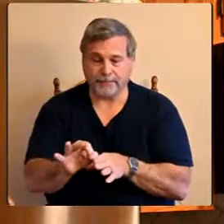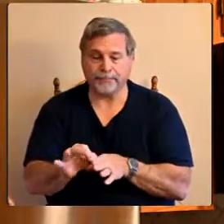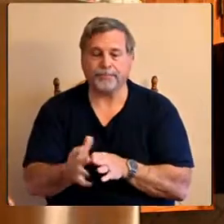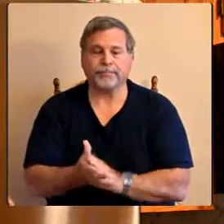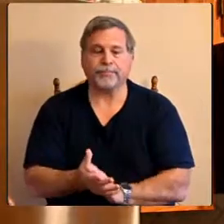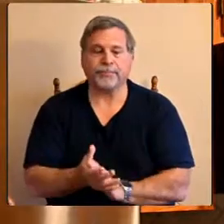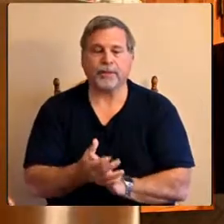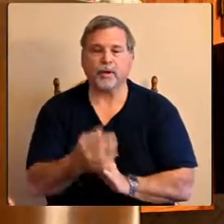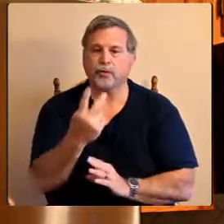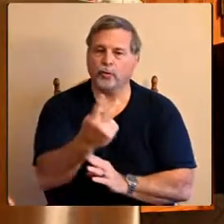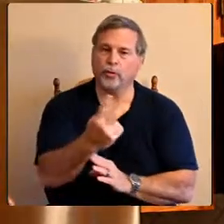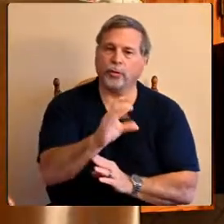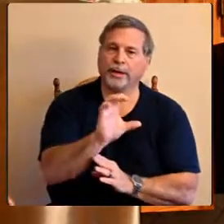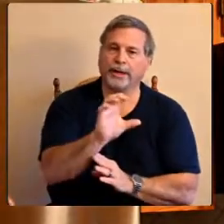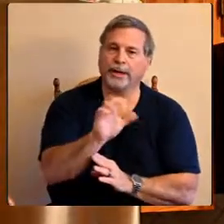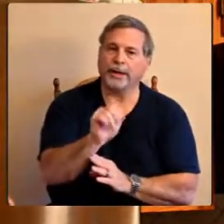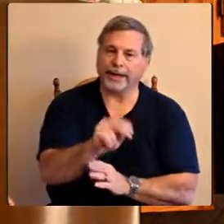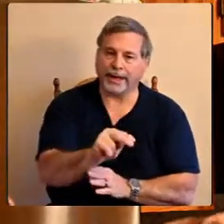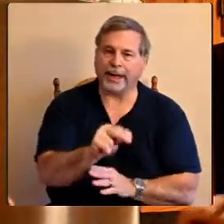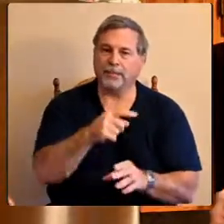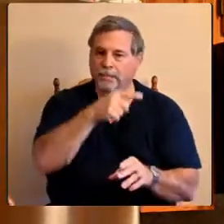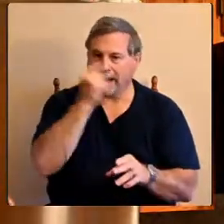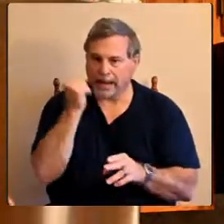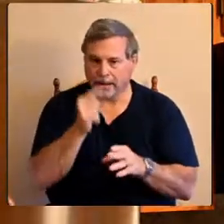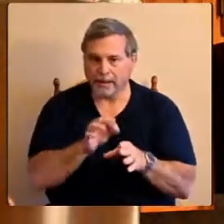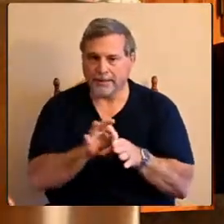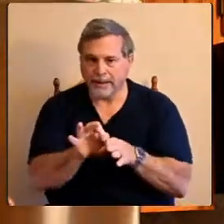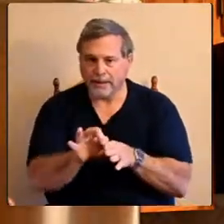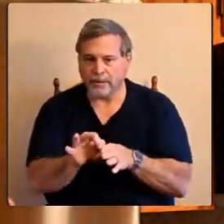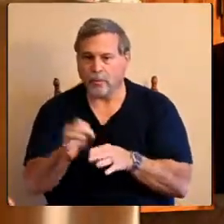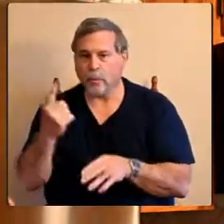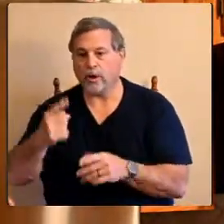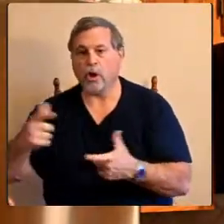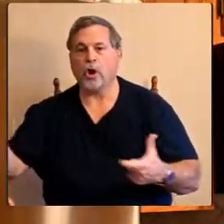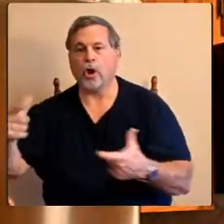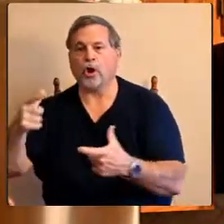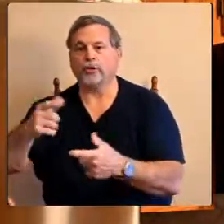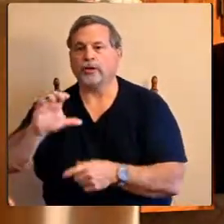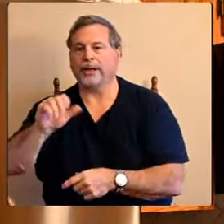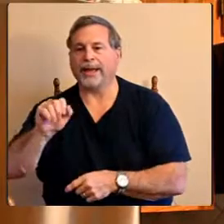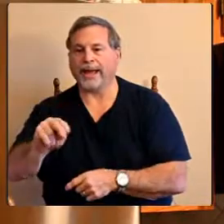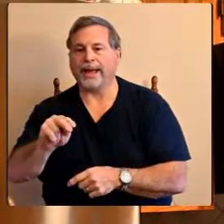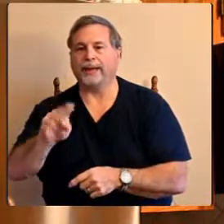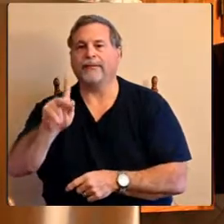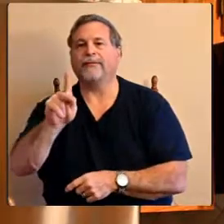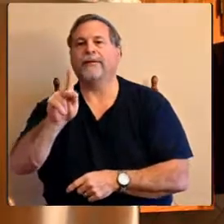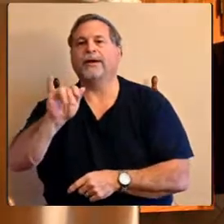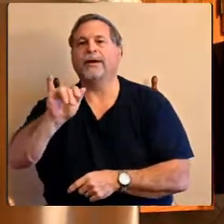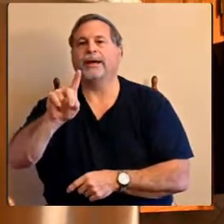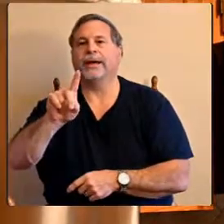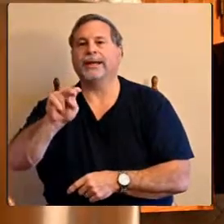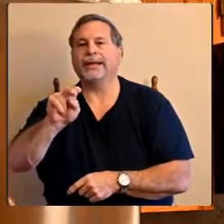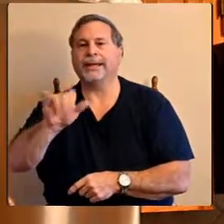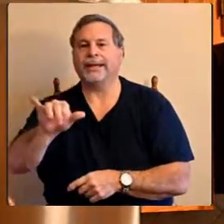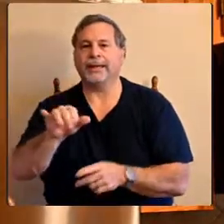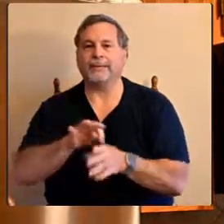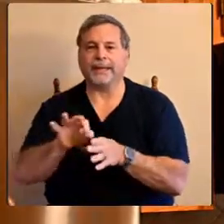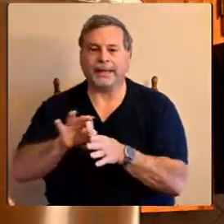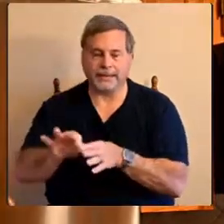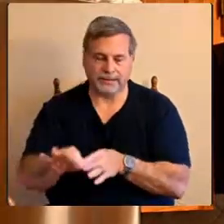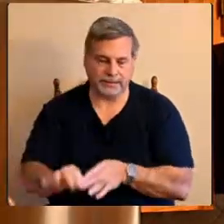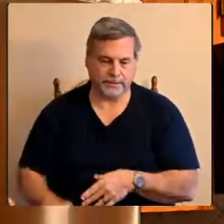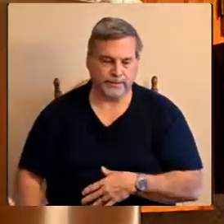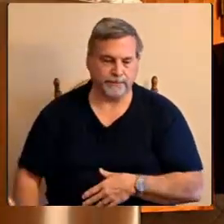And so I'm putting in two cans of black beans, one large can of the kidney beans.